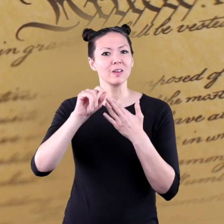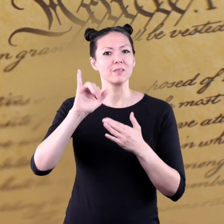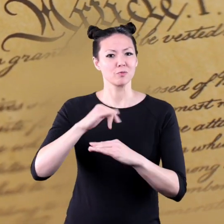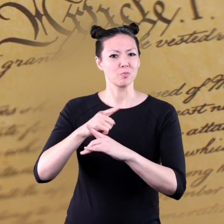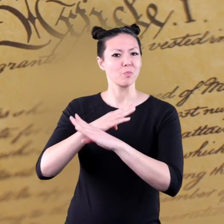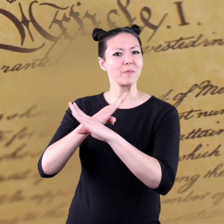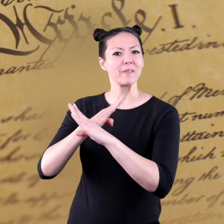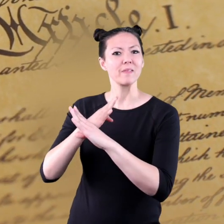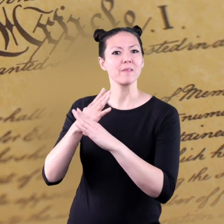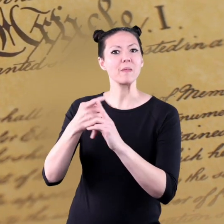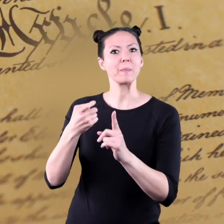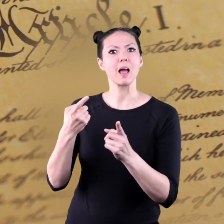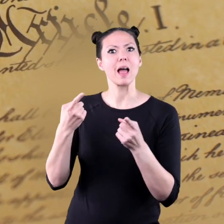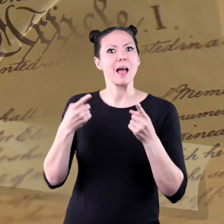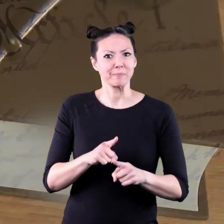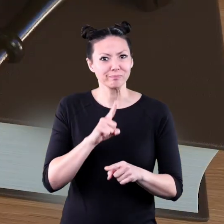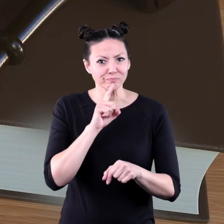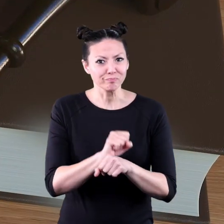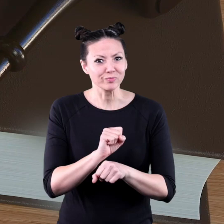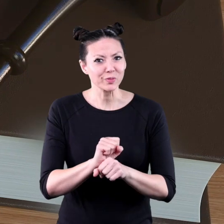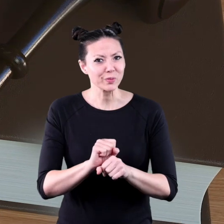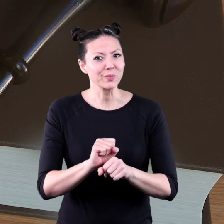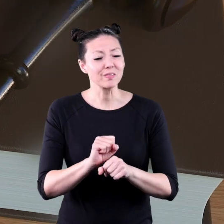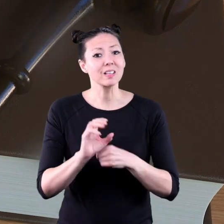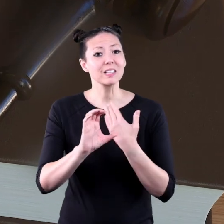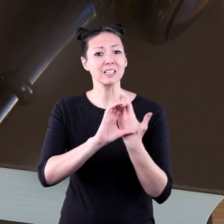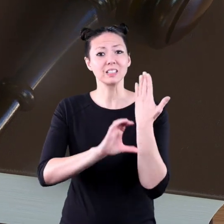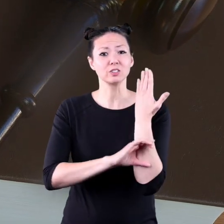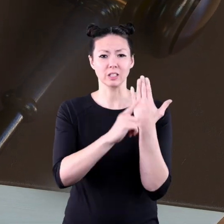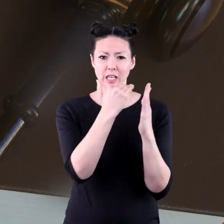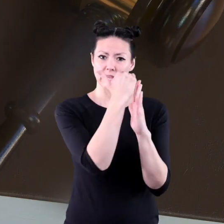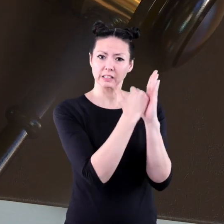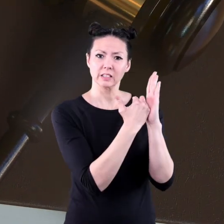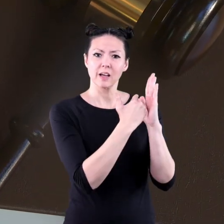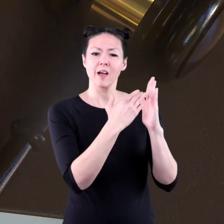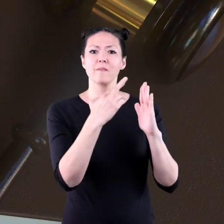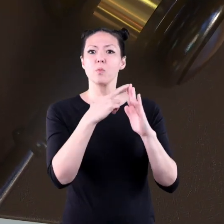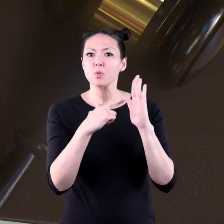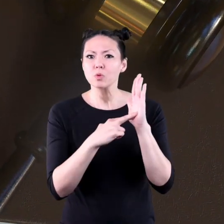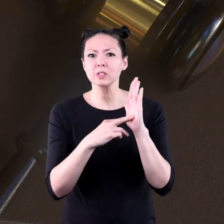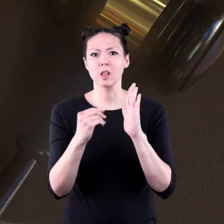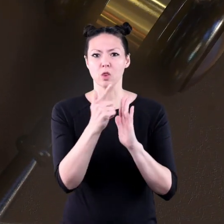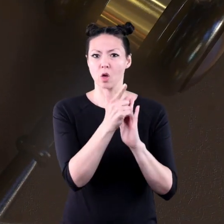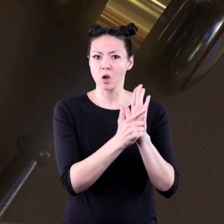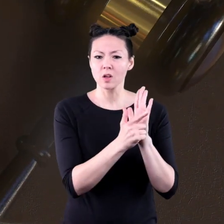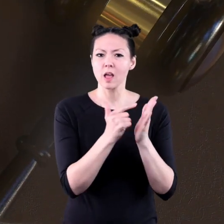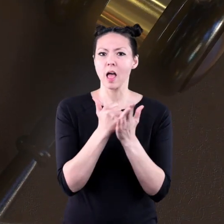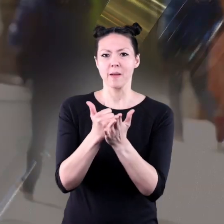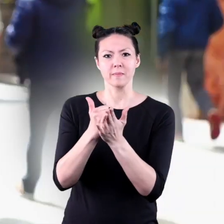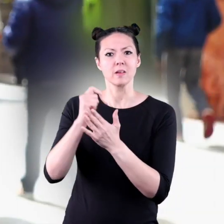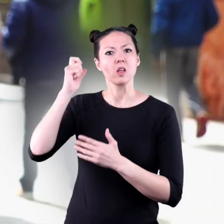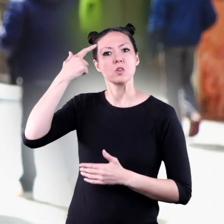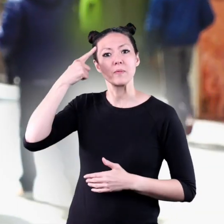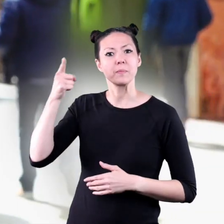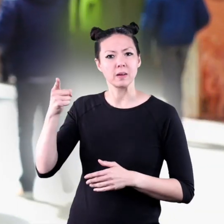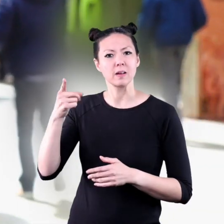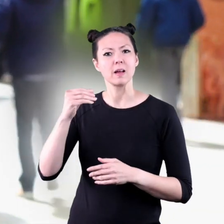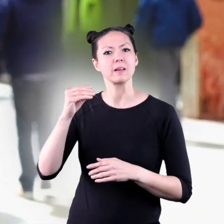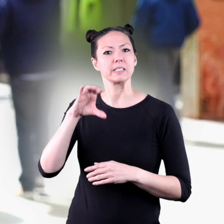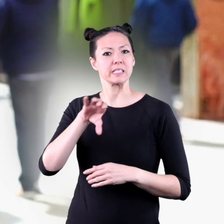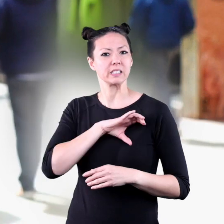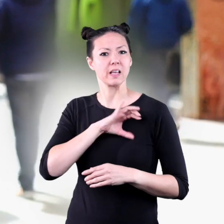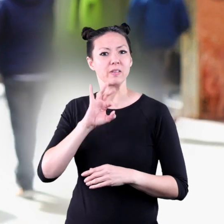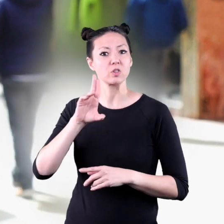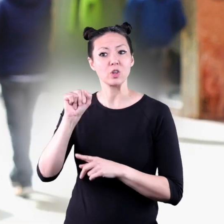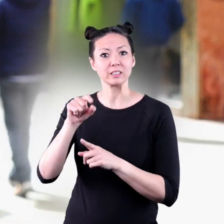from happening. The Constitution is a list of rules and laws that helps the government and the citizens of the